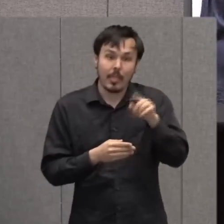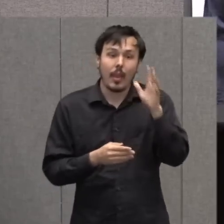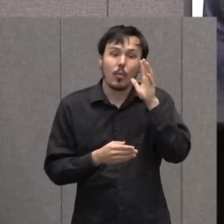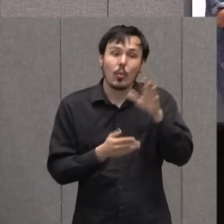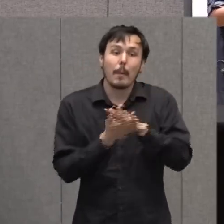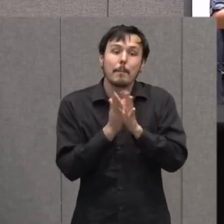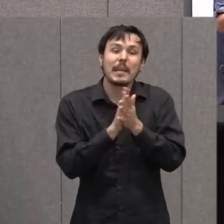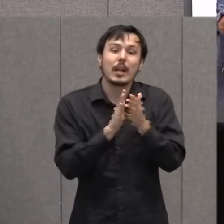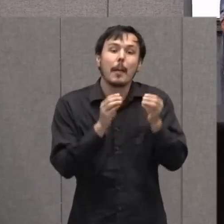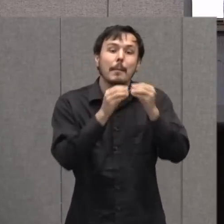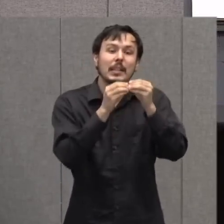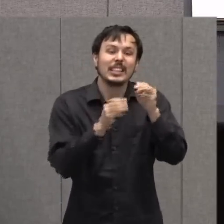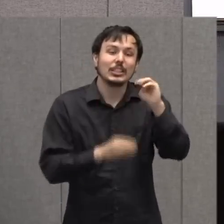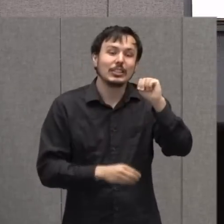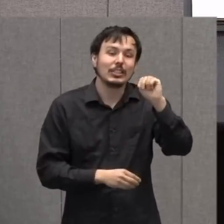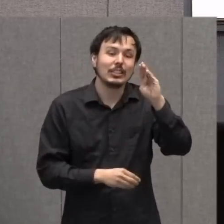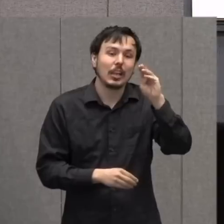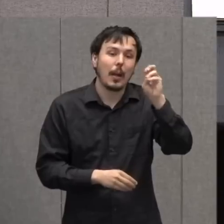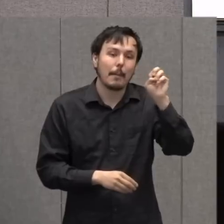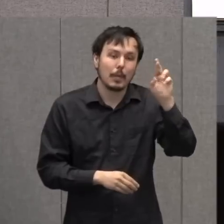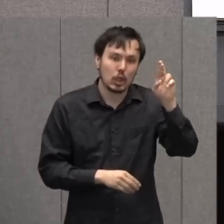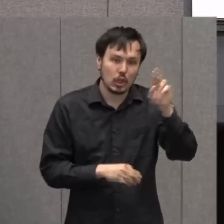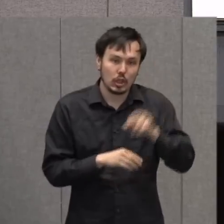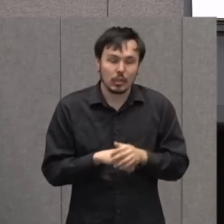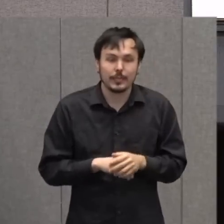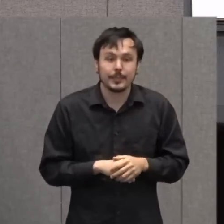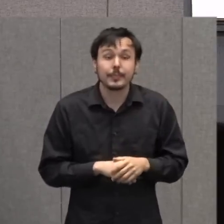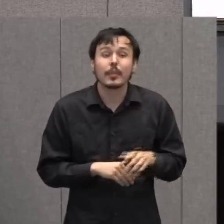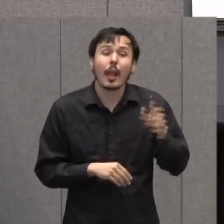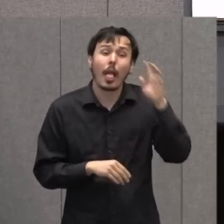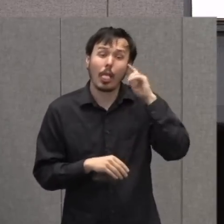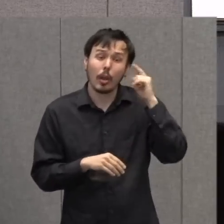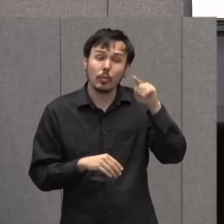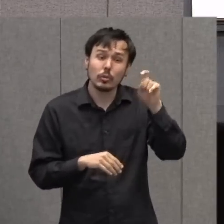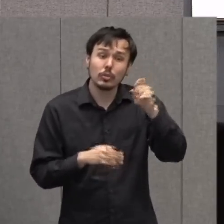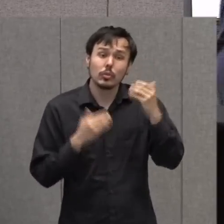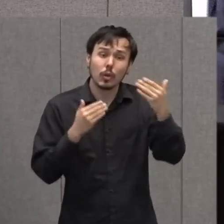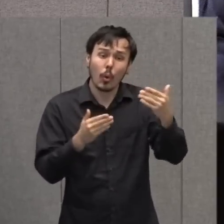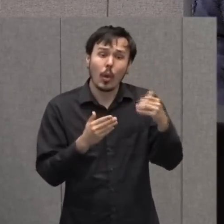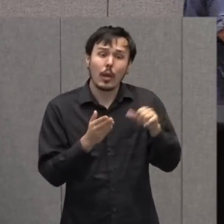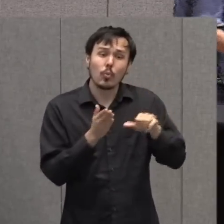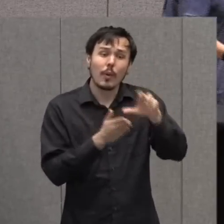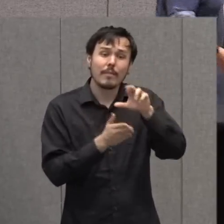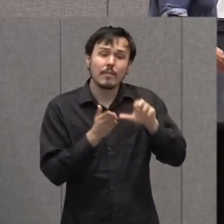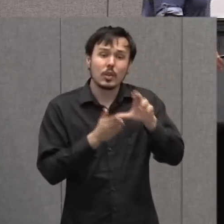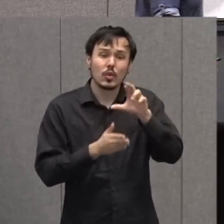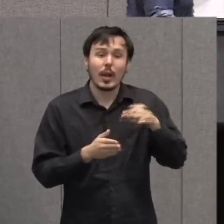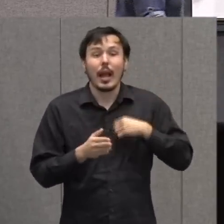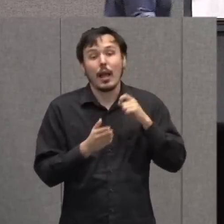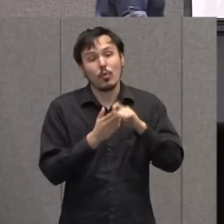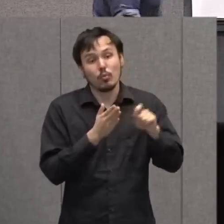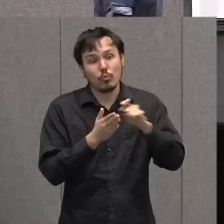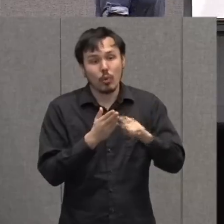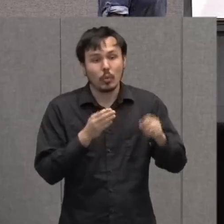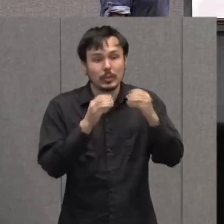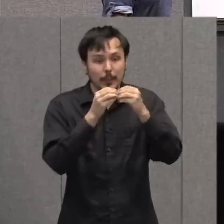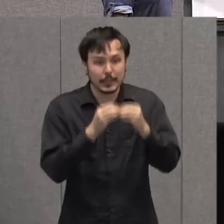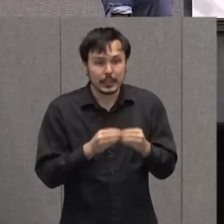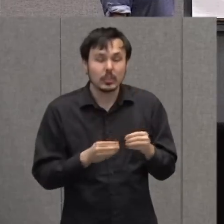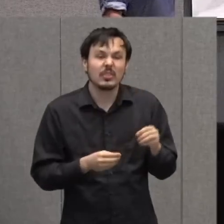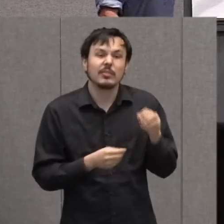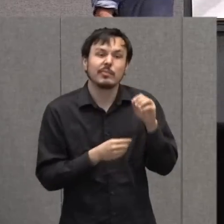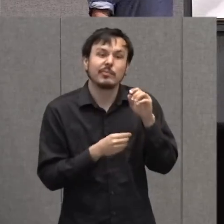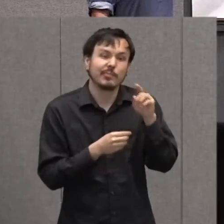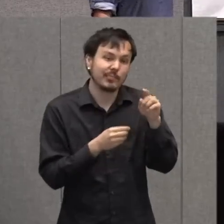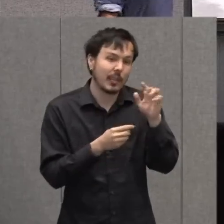9. 0 A to digit. 9. Yes. So I thought we should review that. And then I wrote down some digits. A